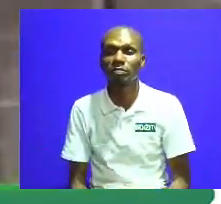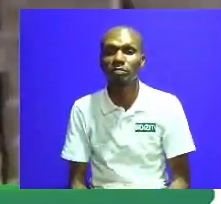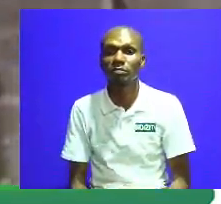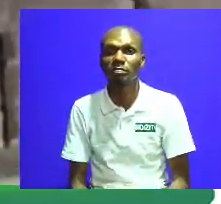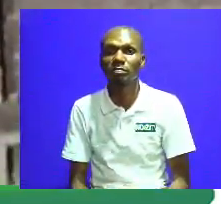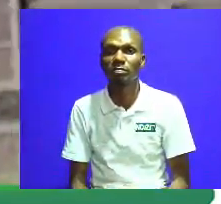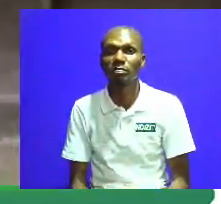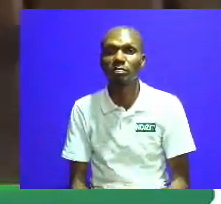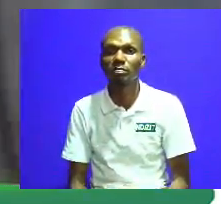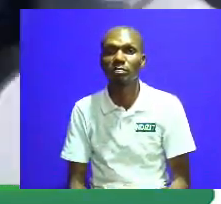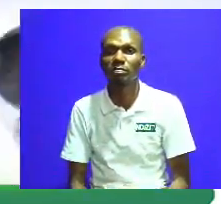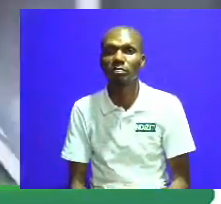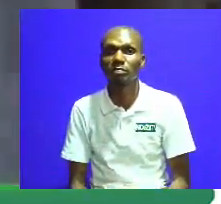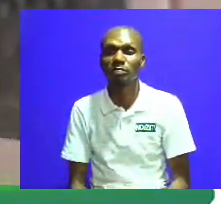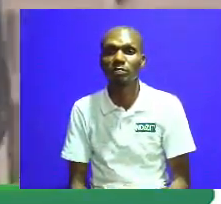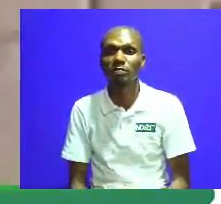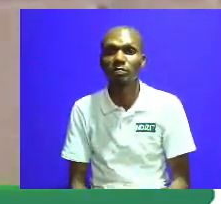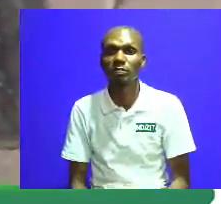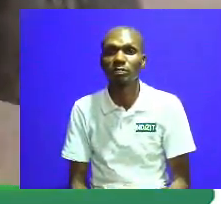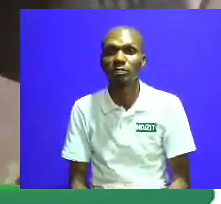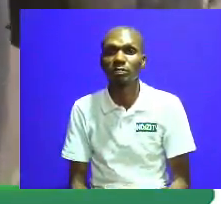Job Maangi.